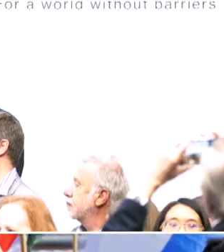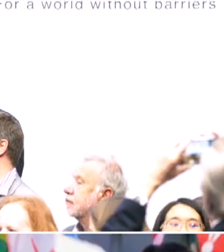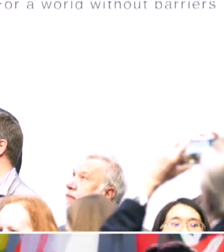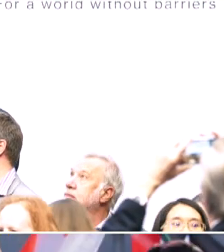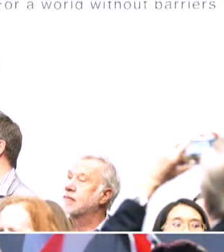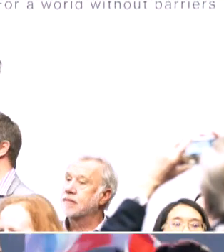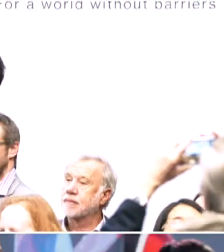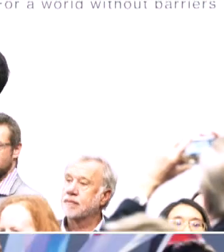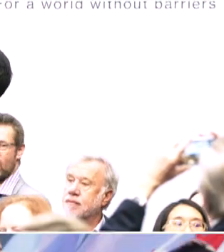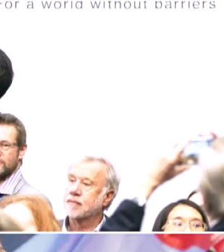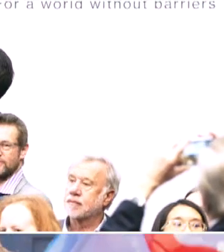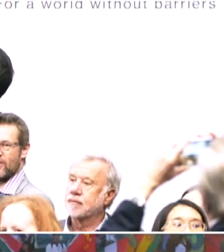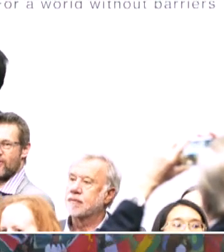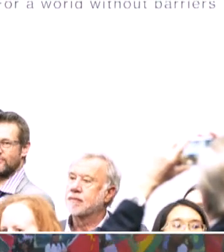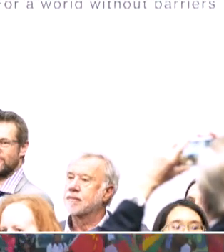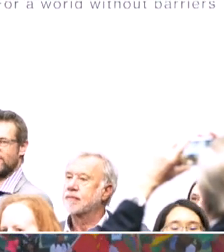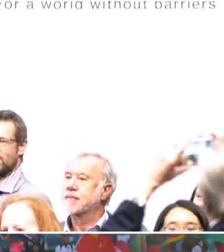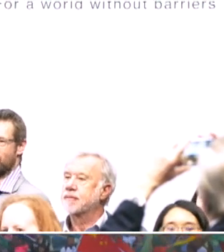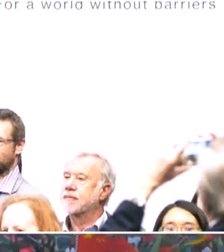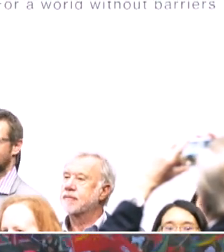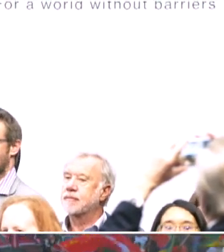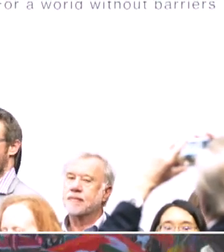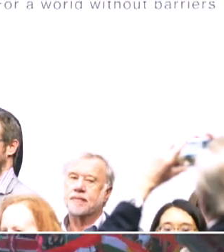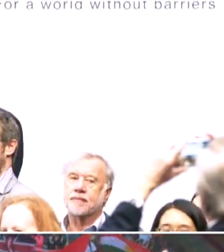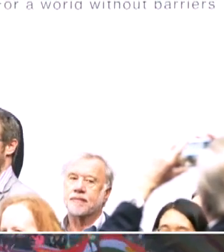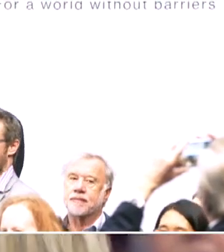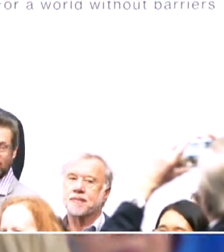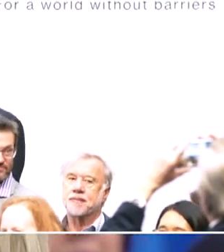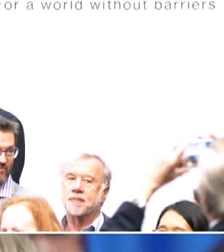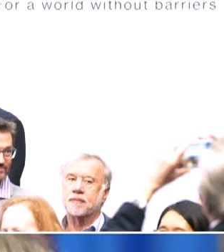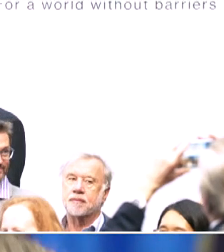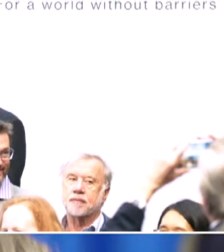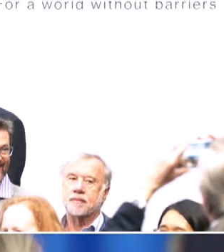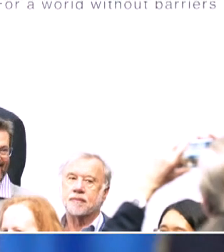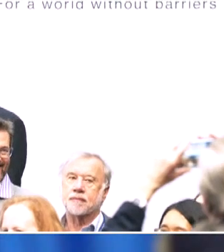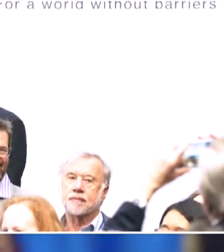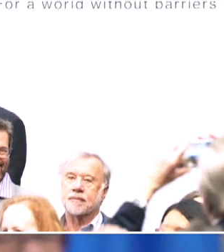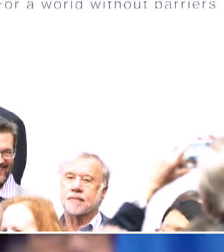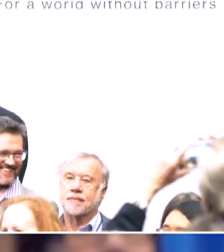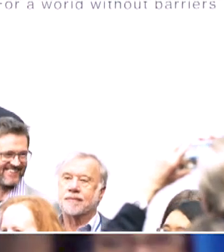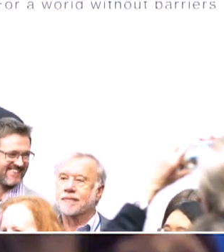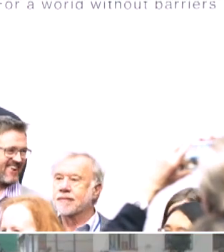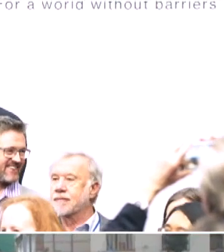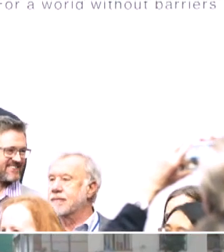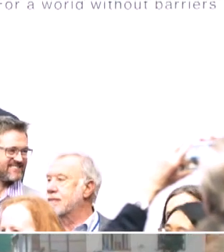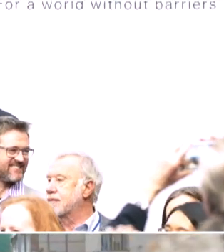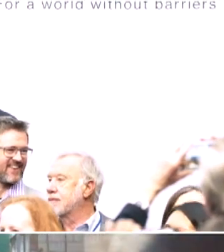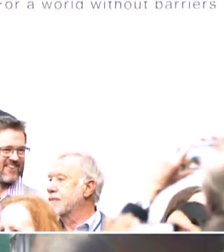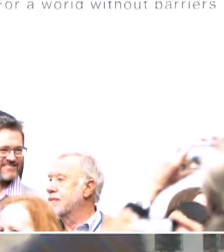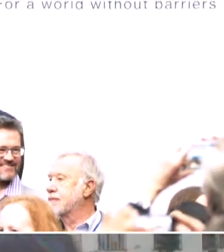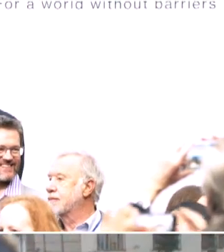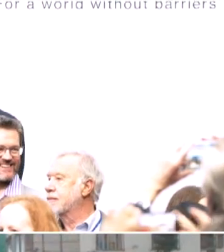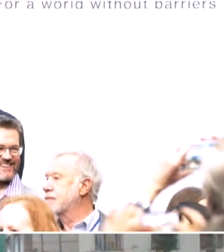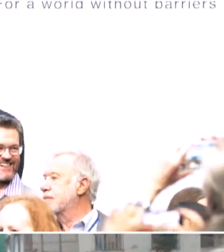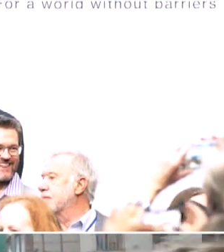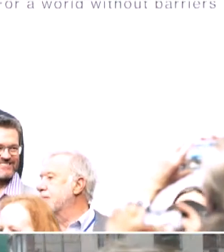chances and take me by the hand, if you let me grow, and